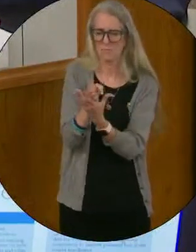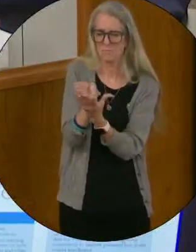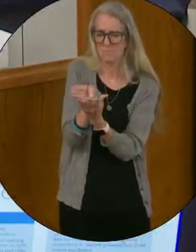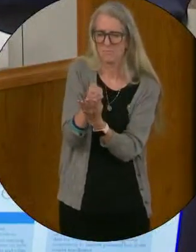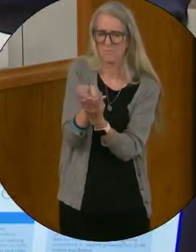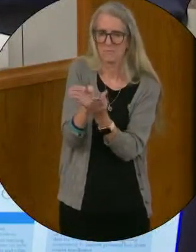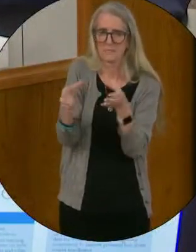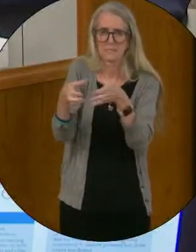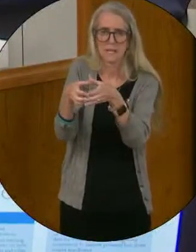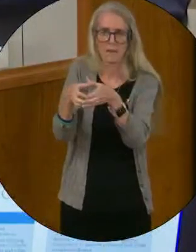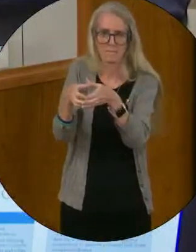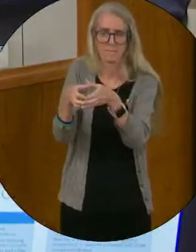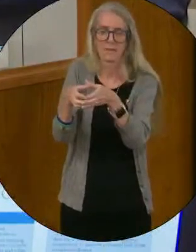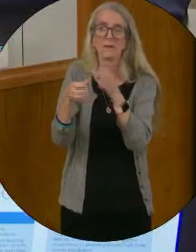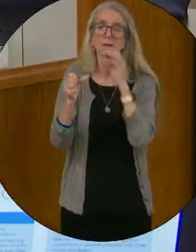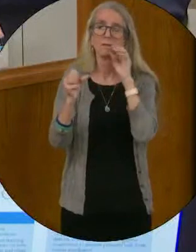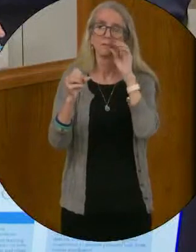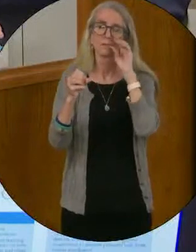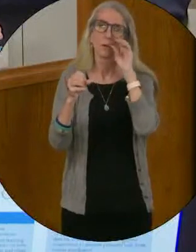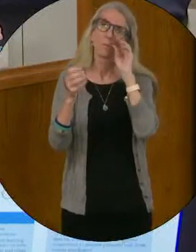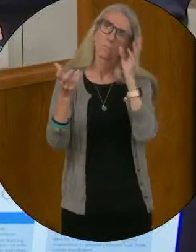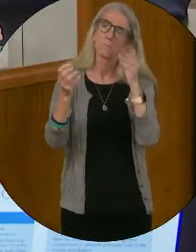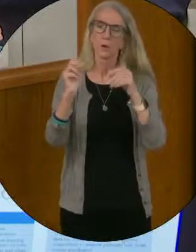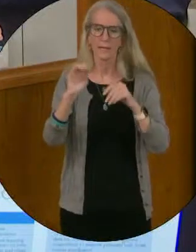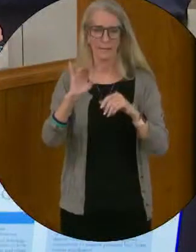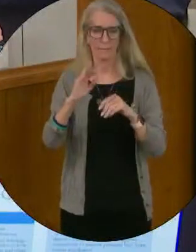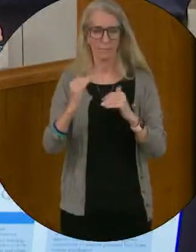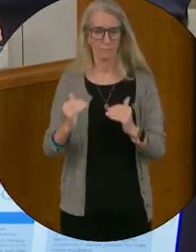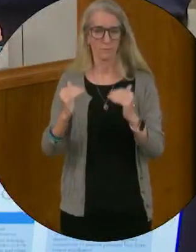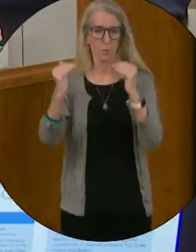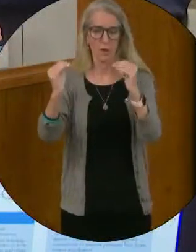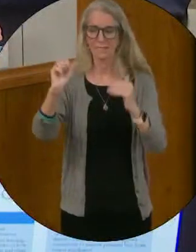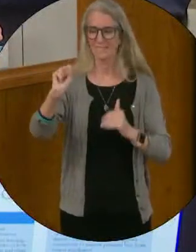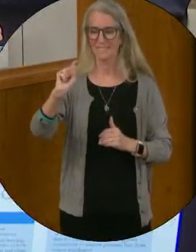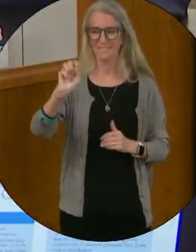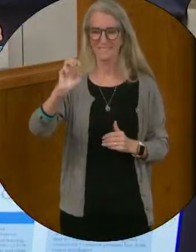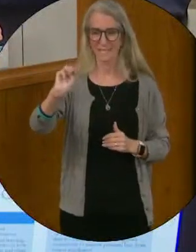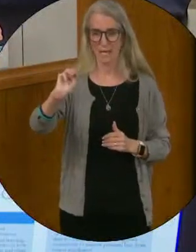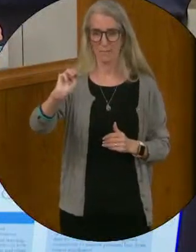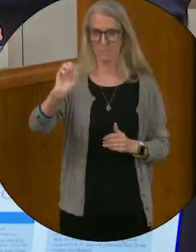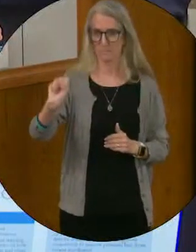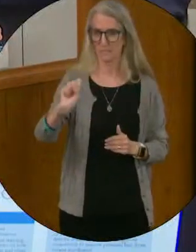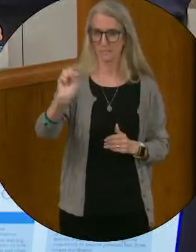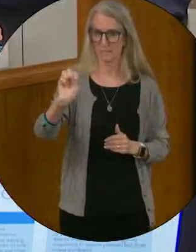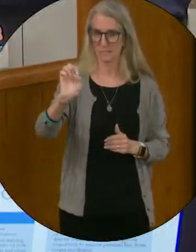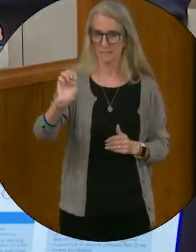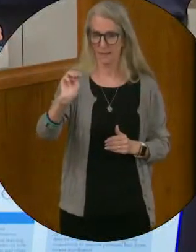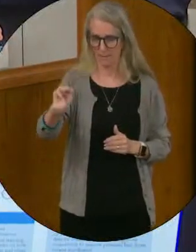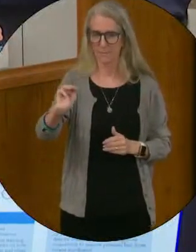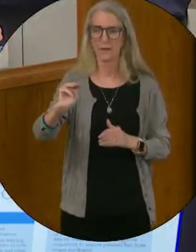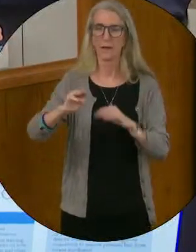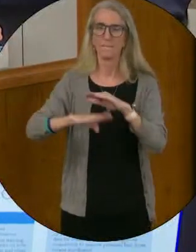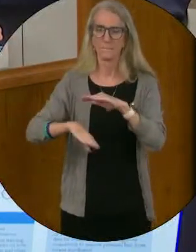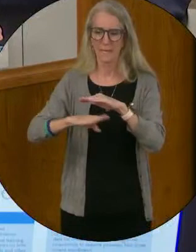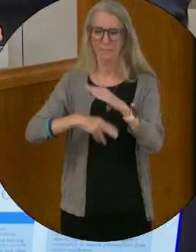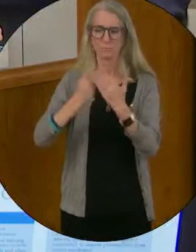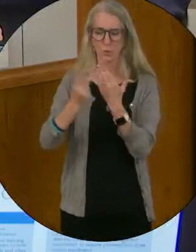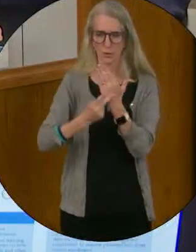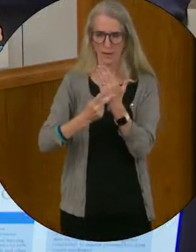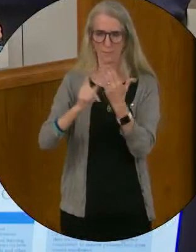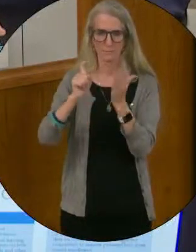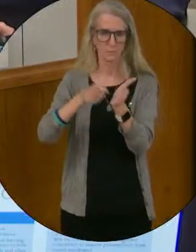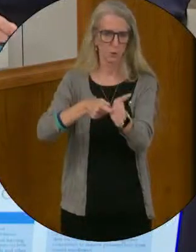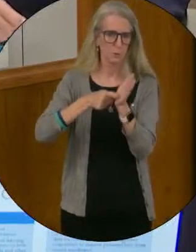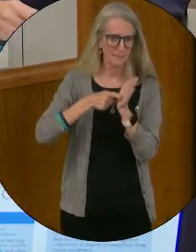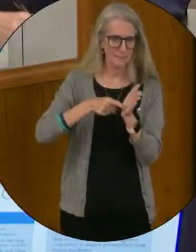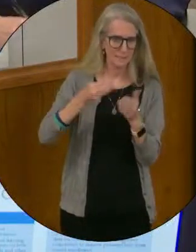is, okay, you know what? If you're going on to a STEM-based program or program of study, you really need Math